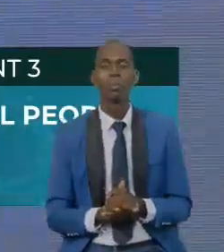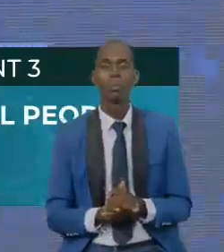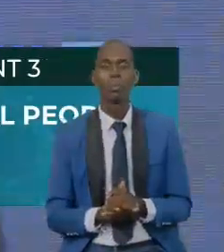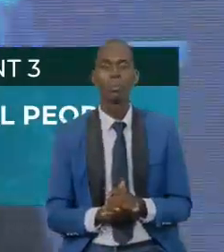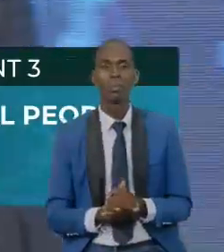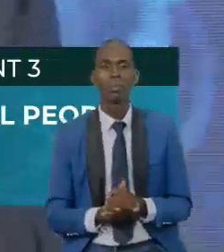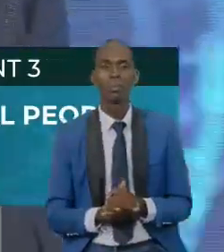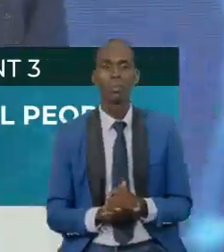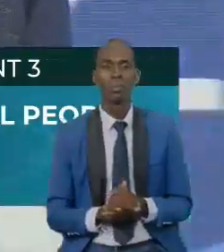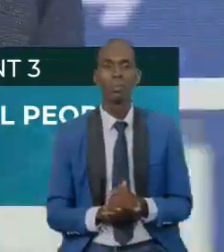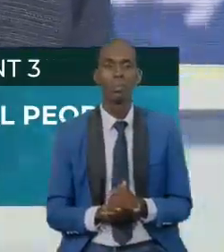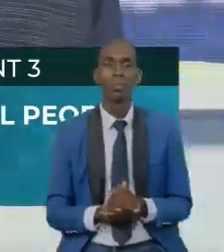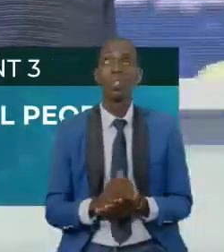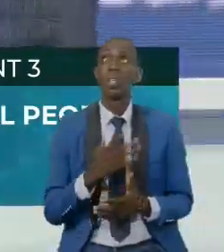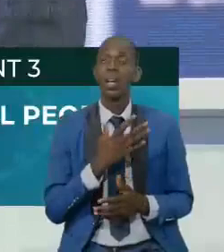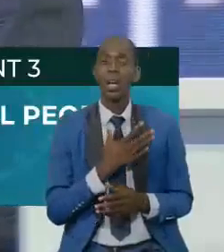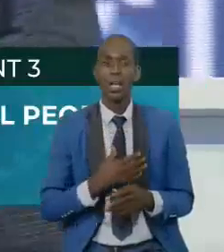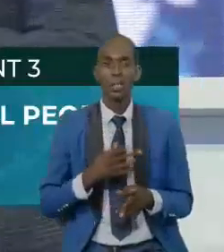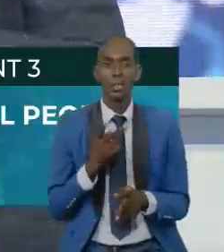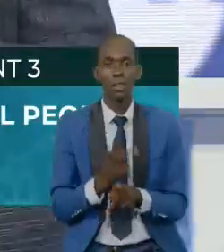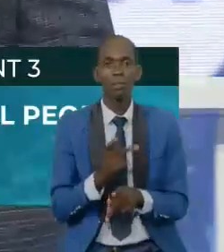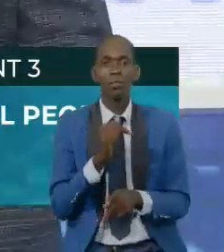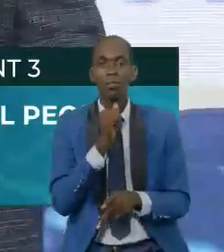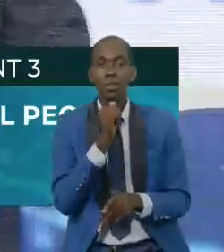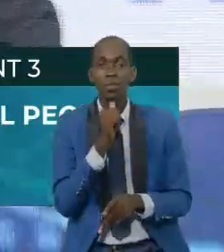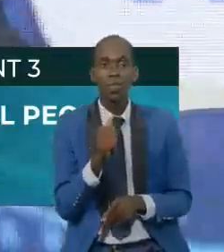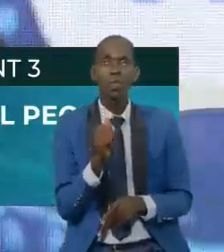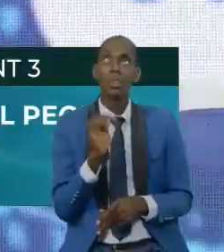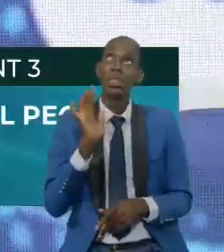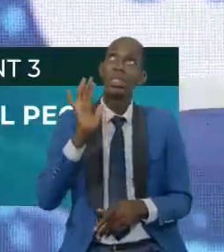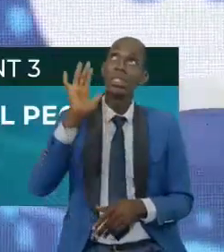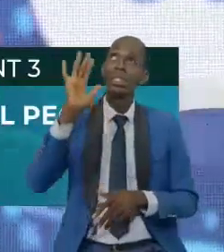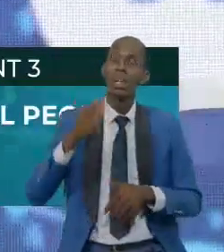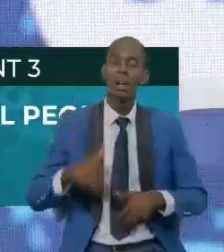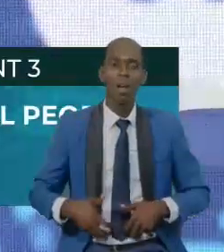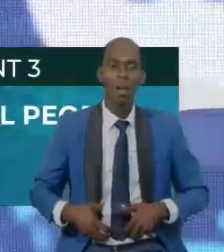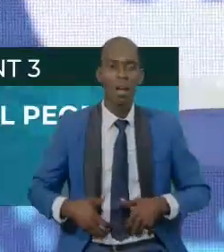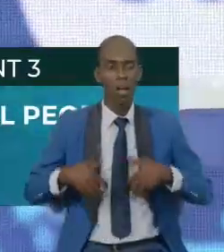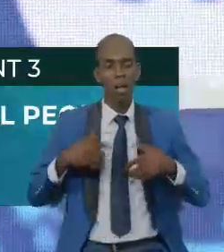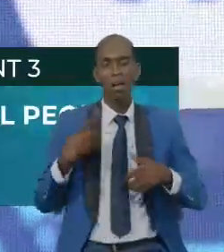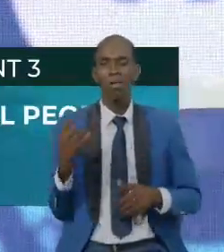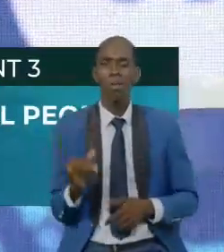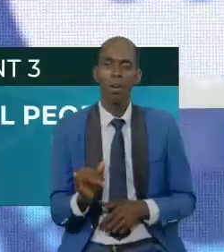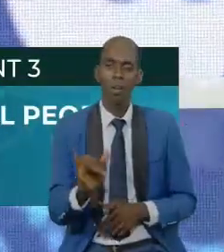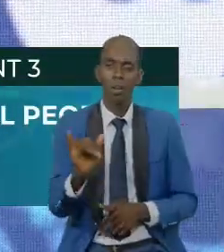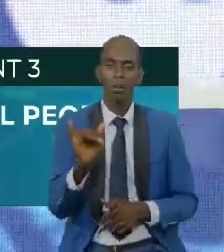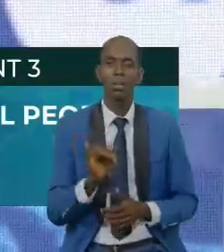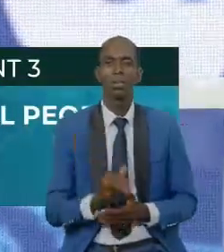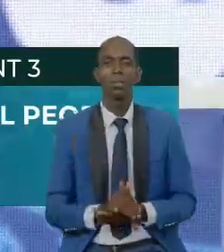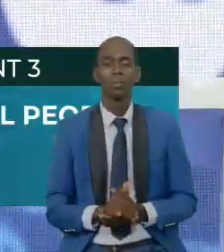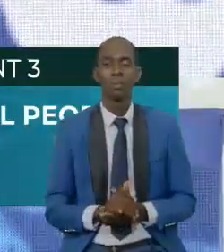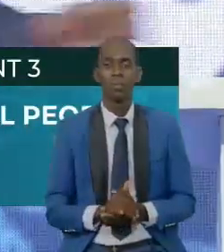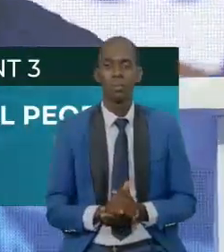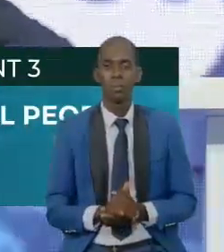and retaineth not his anger forever,